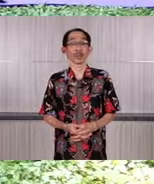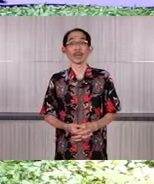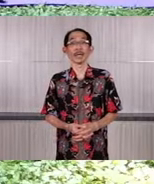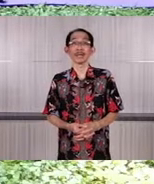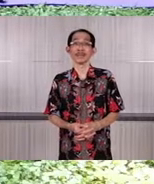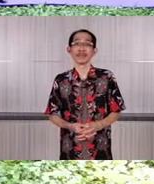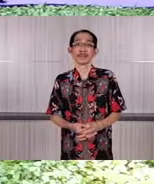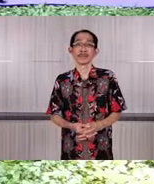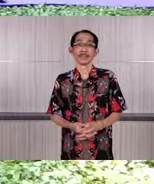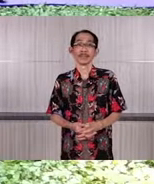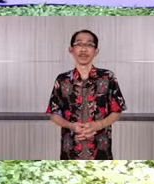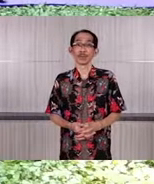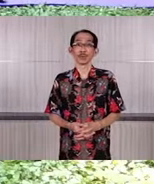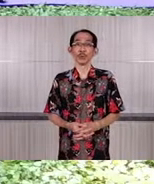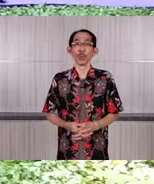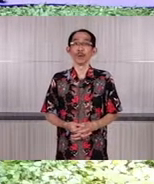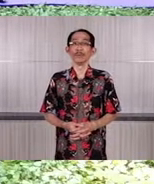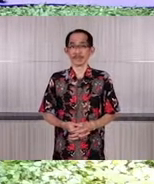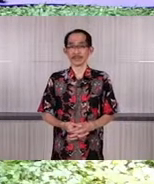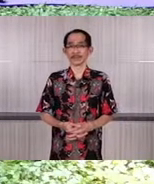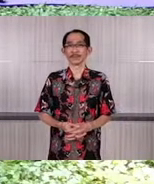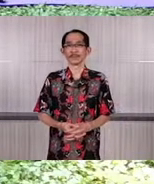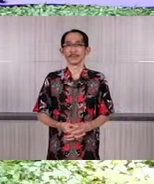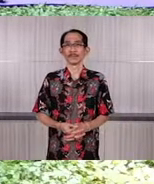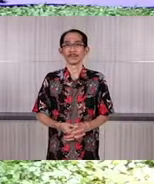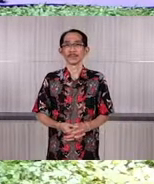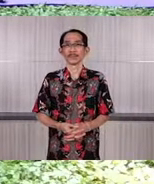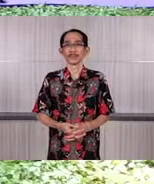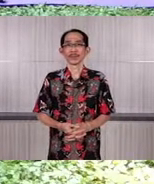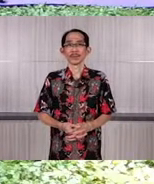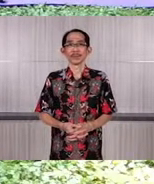It's okay not to want this.